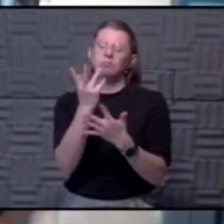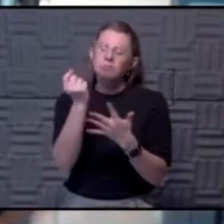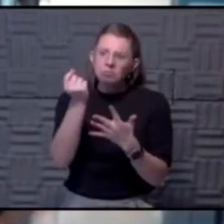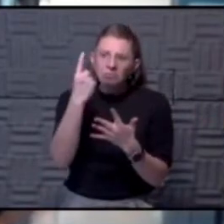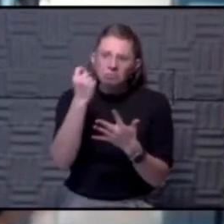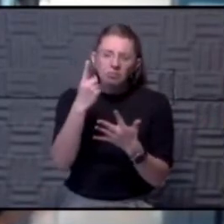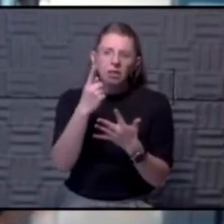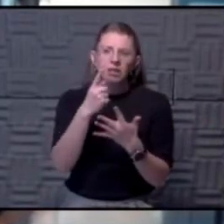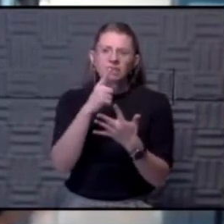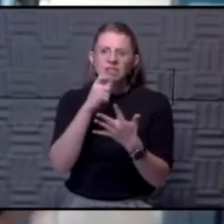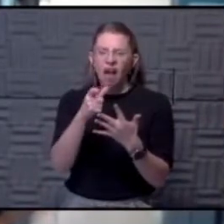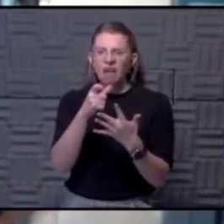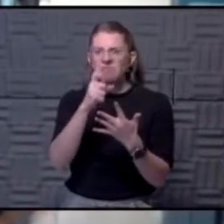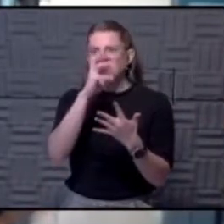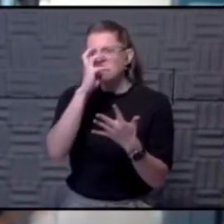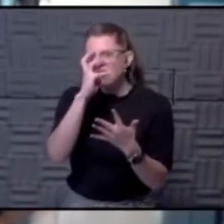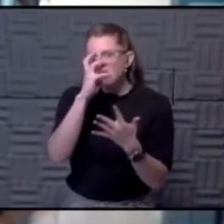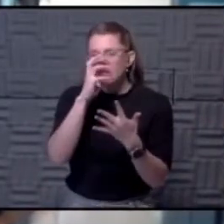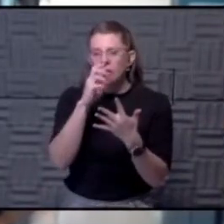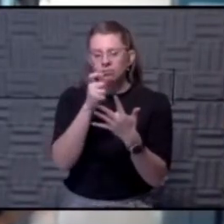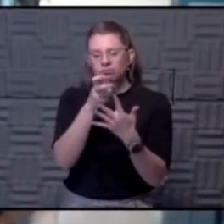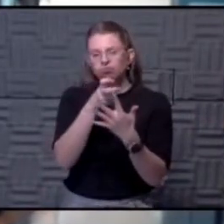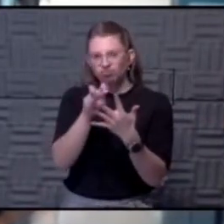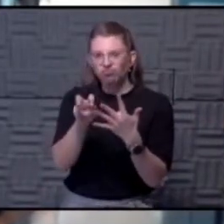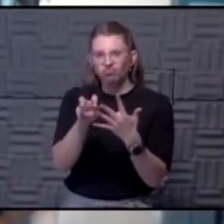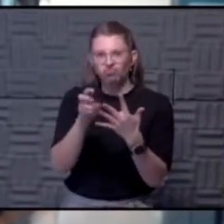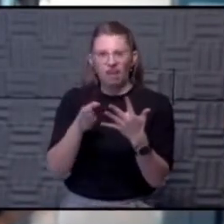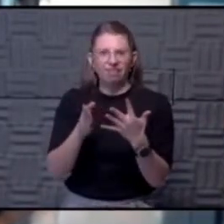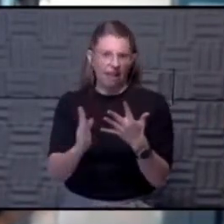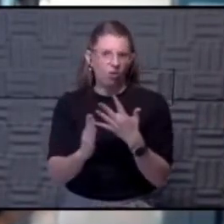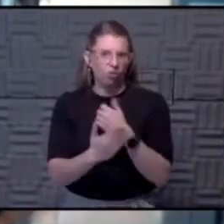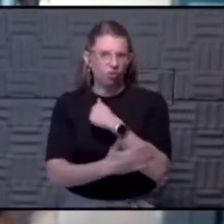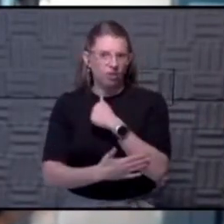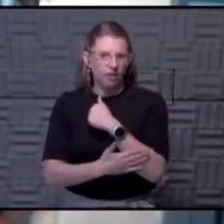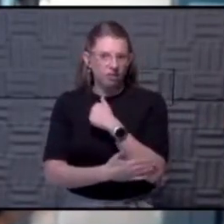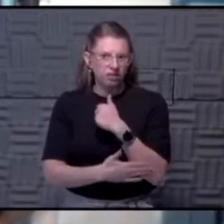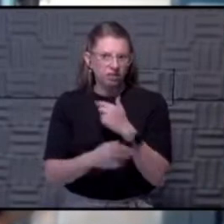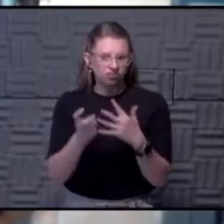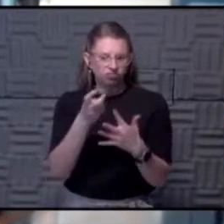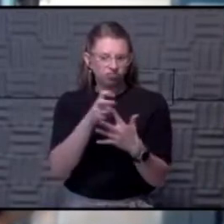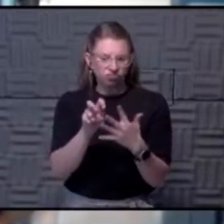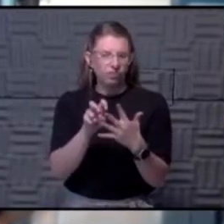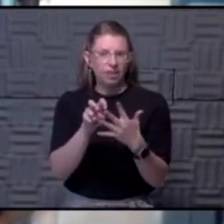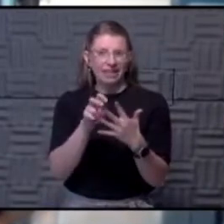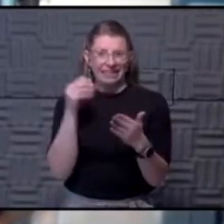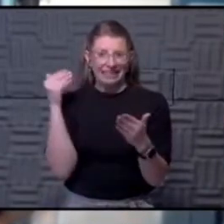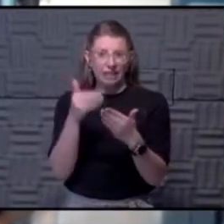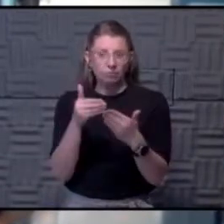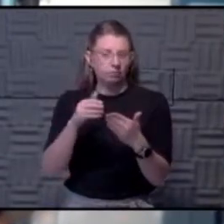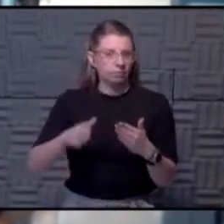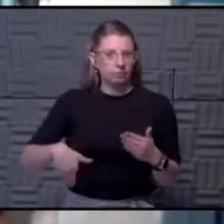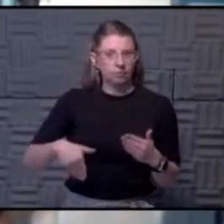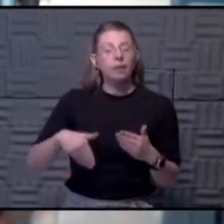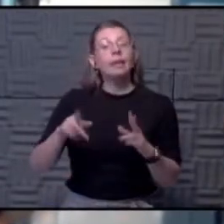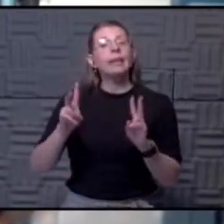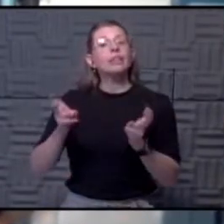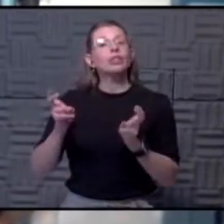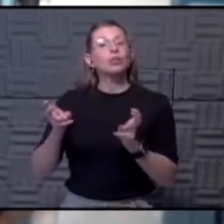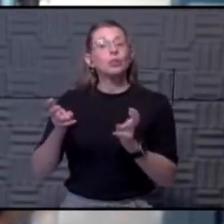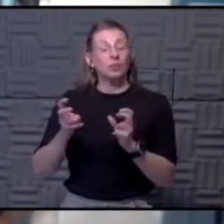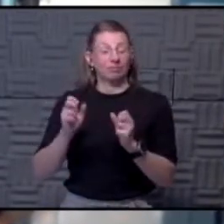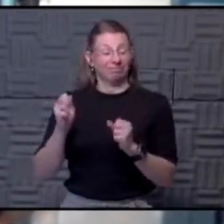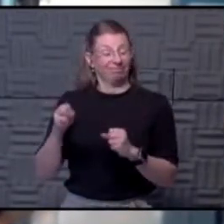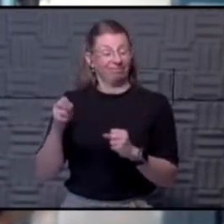we're not going to be nitpickers about it and will allow counties to move into phase 3. But when we're nowhere near that, and there was an issue with